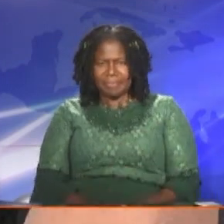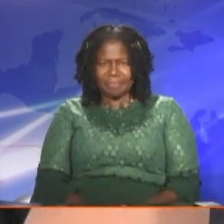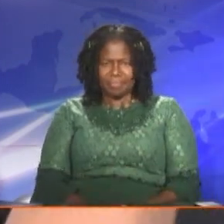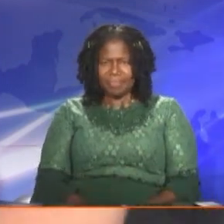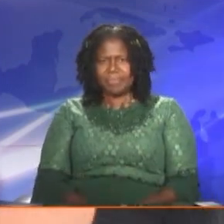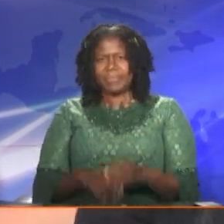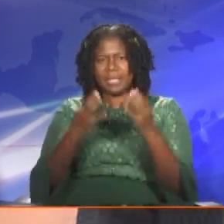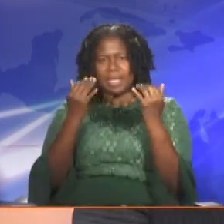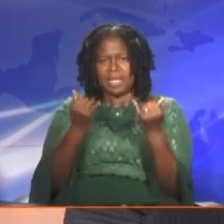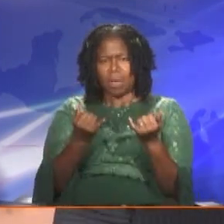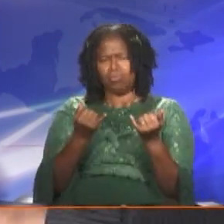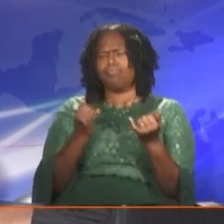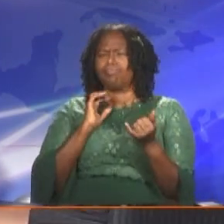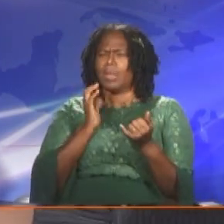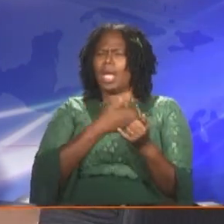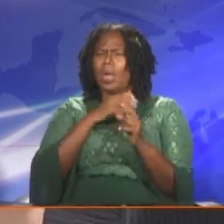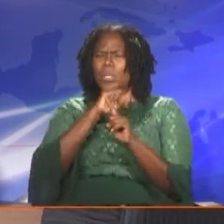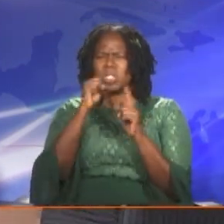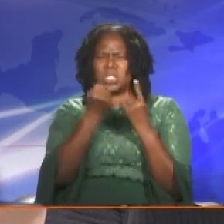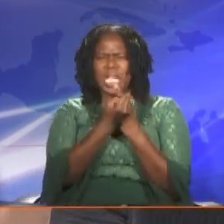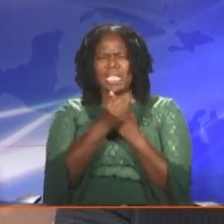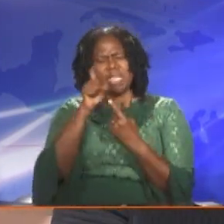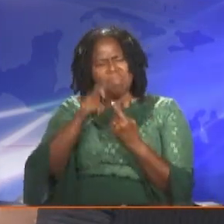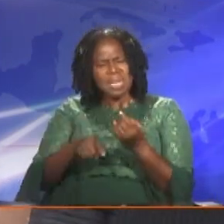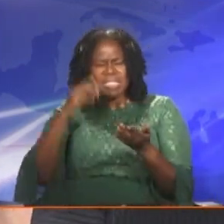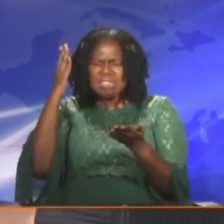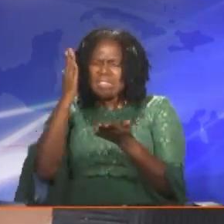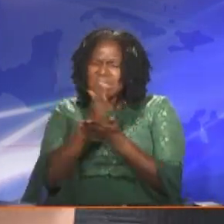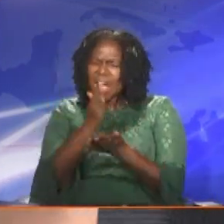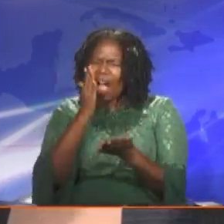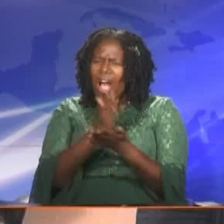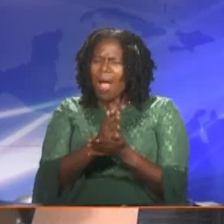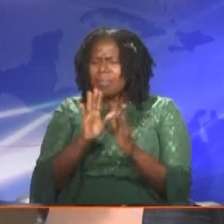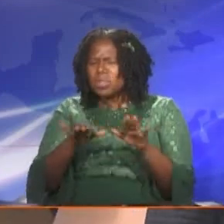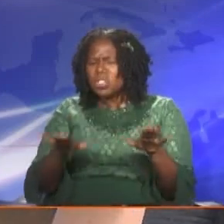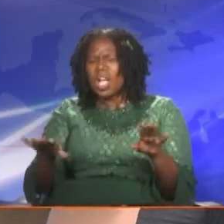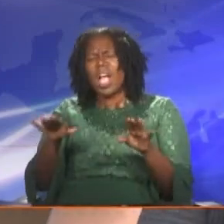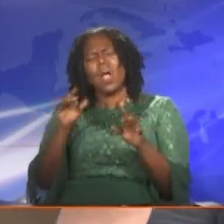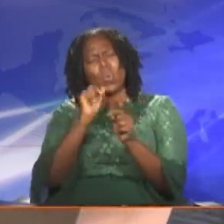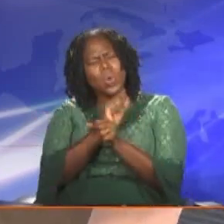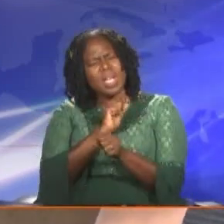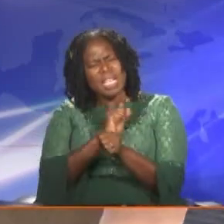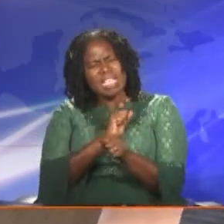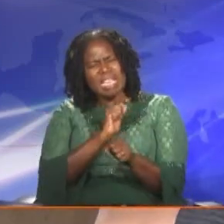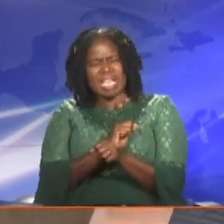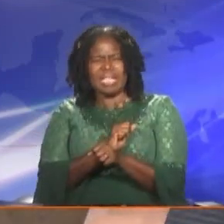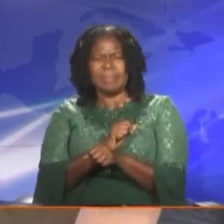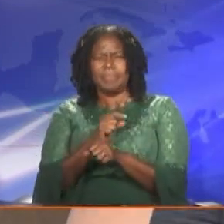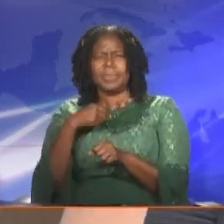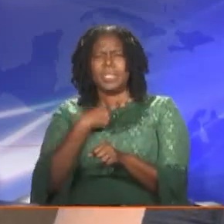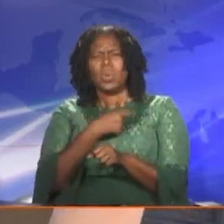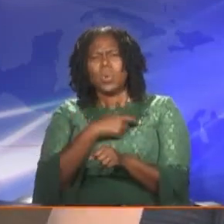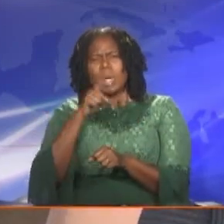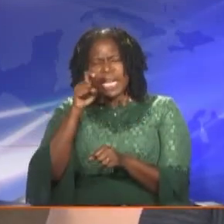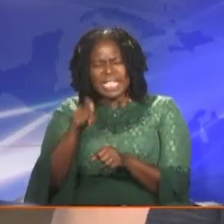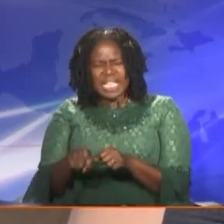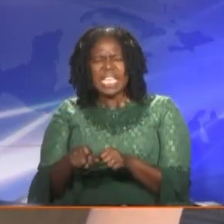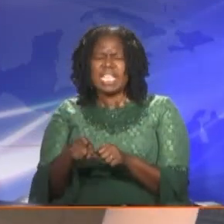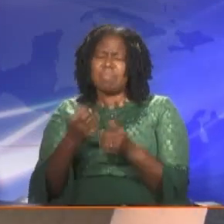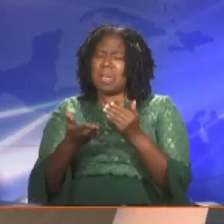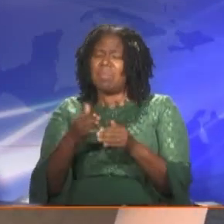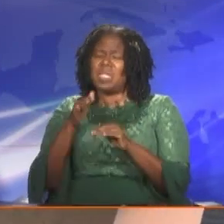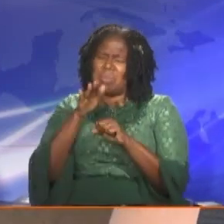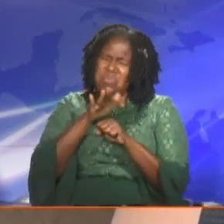As a society, how could you put a stop to child labor? I think we need to put more pressure on